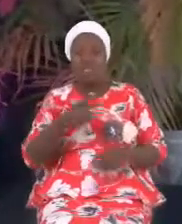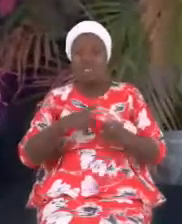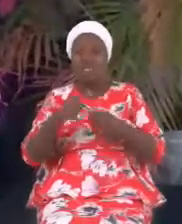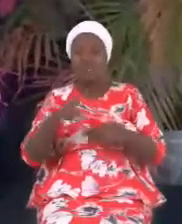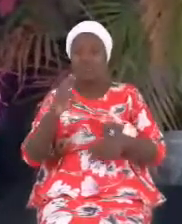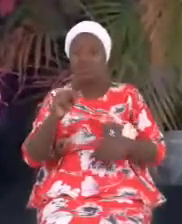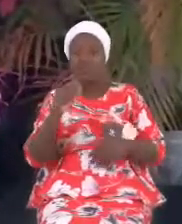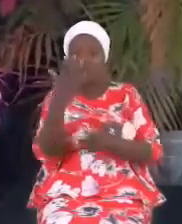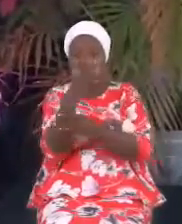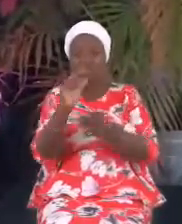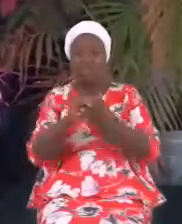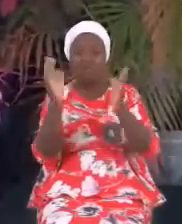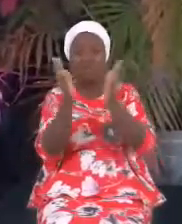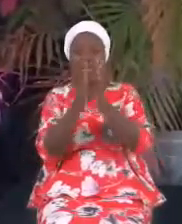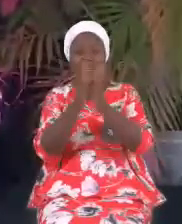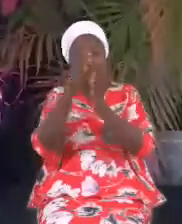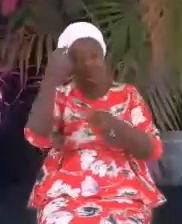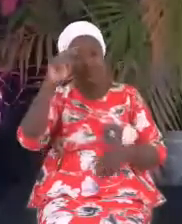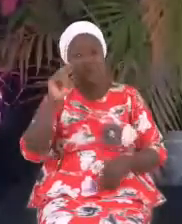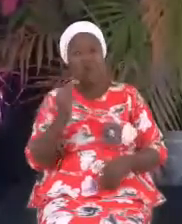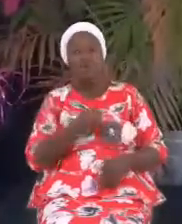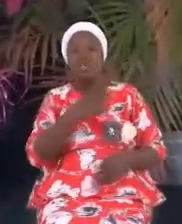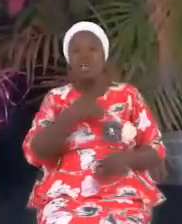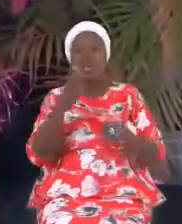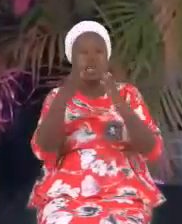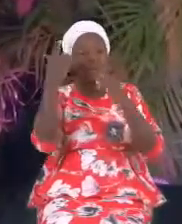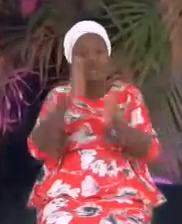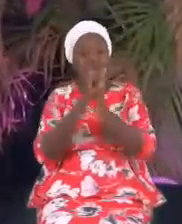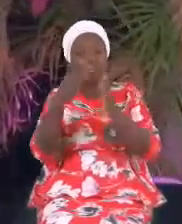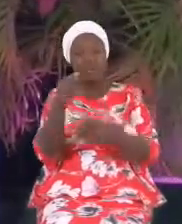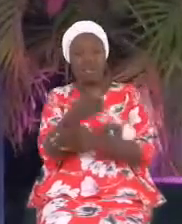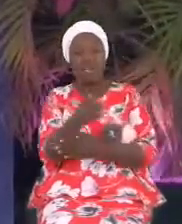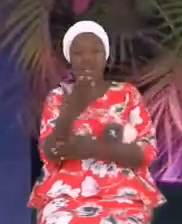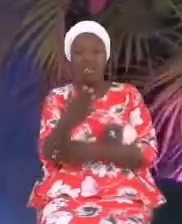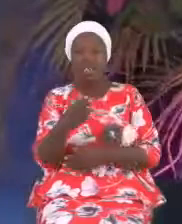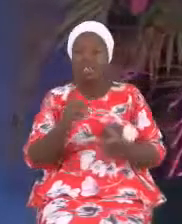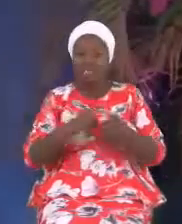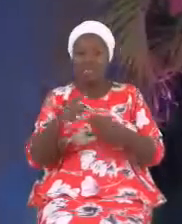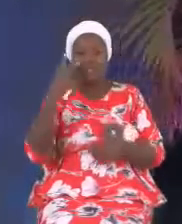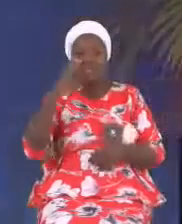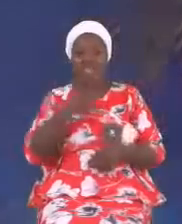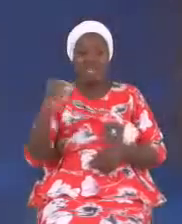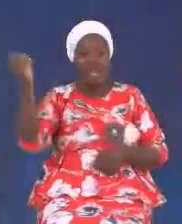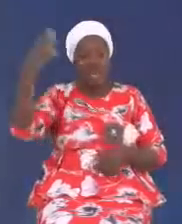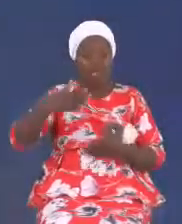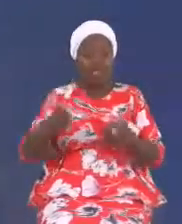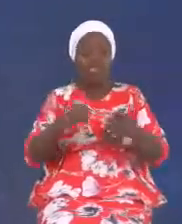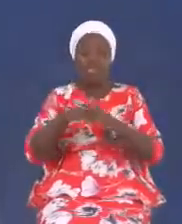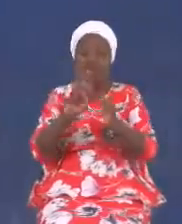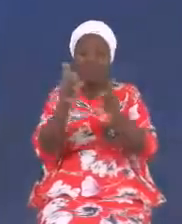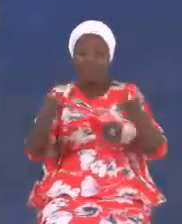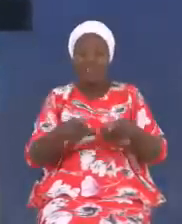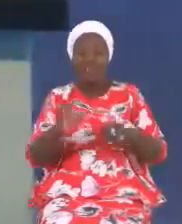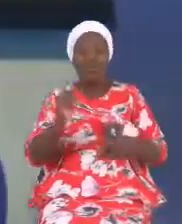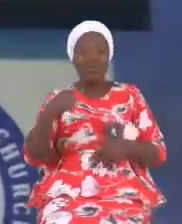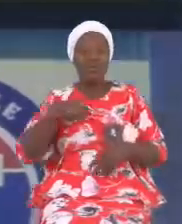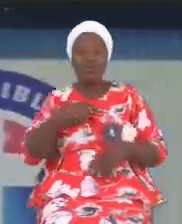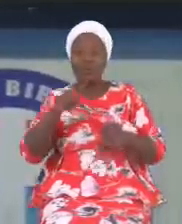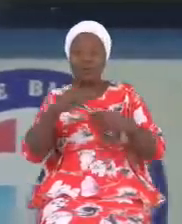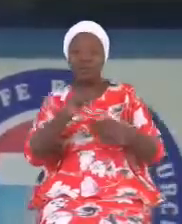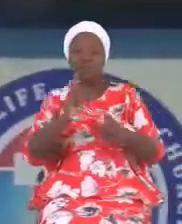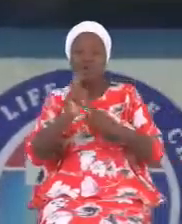will clap the hand? Can you imagine? Look at the light here. In the place we're going, where there'll be